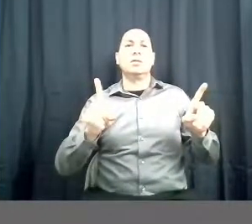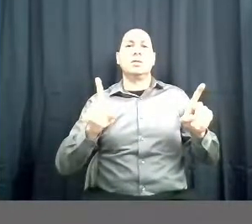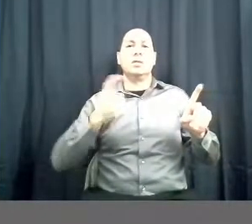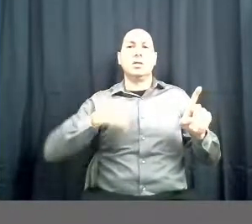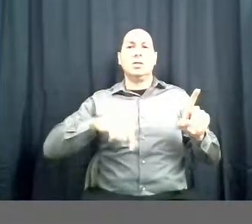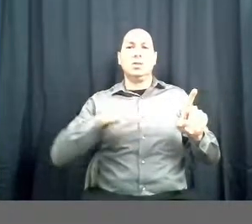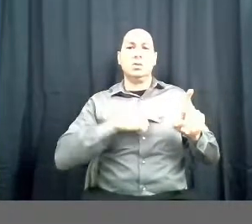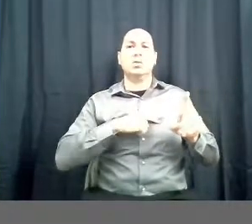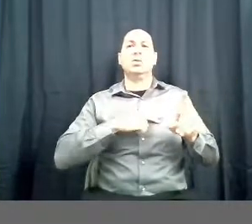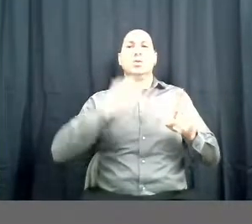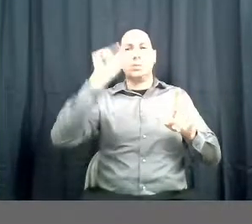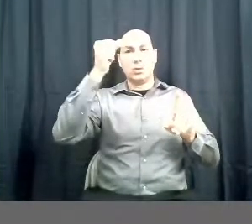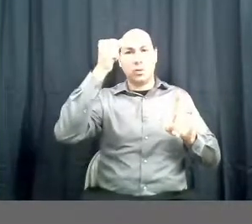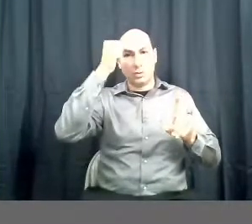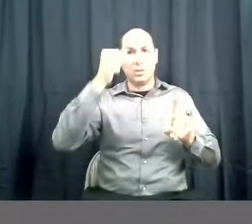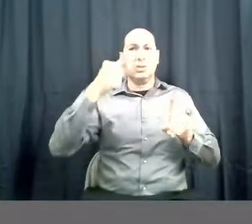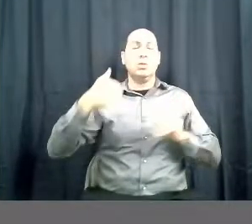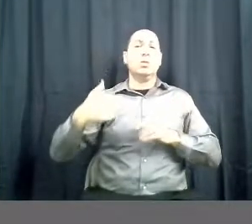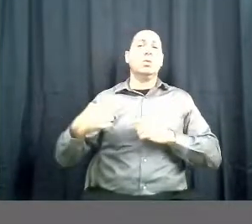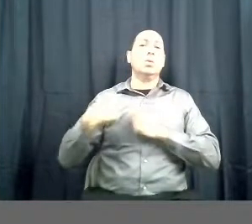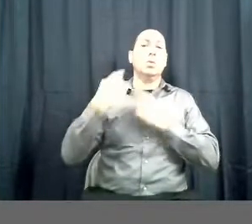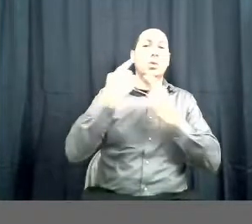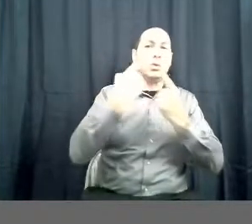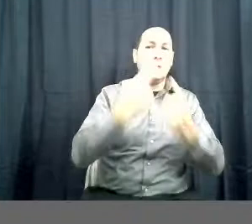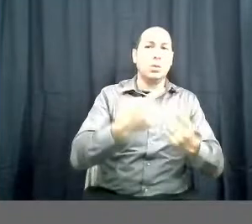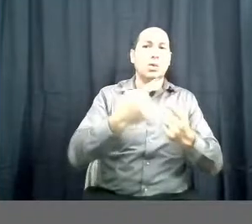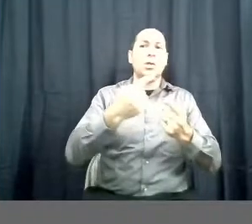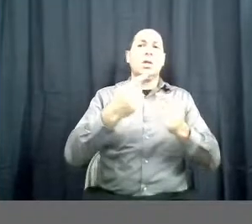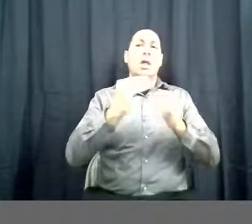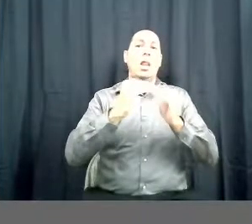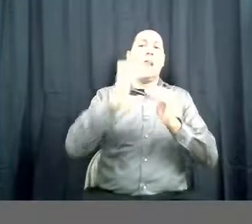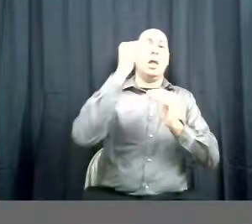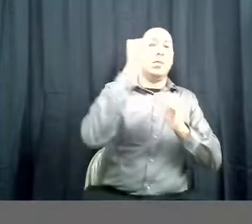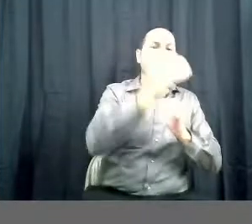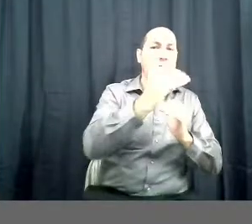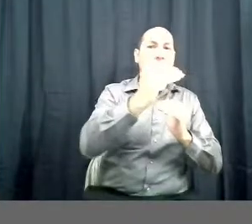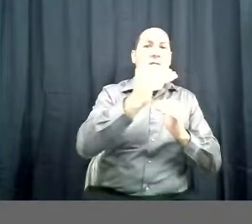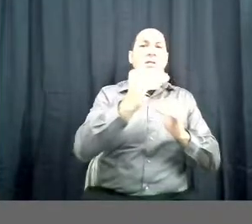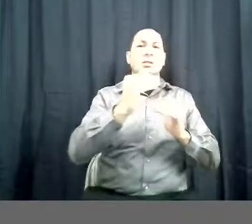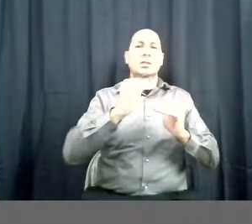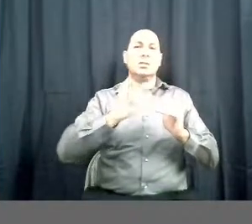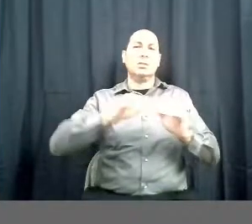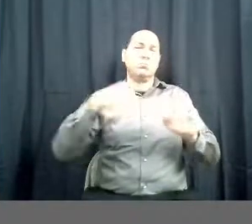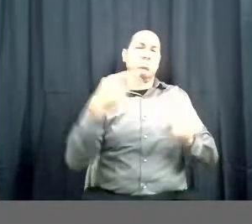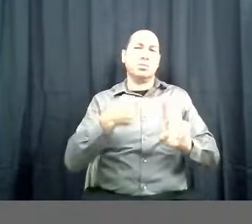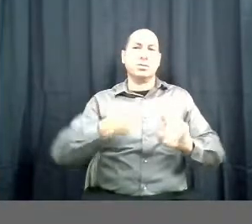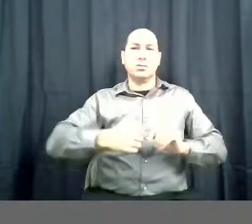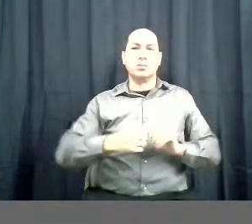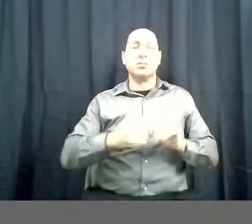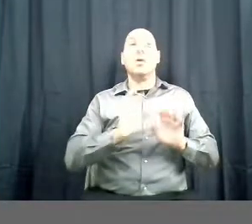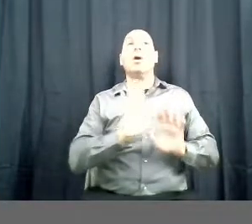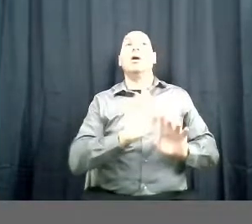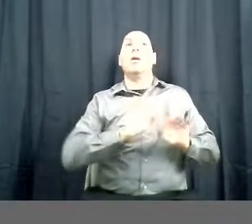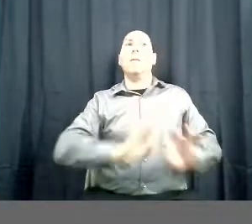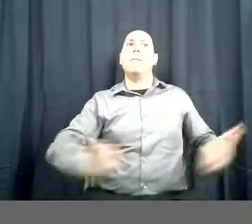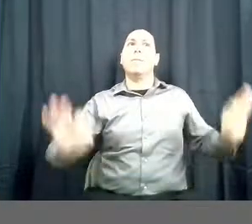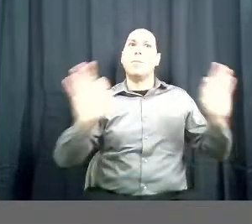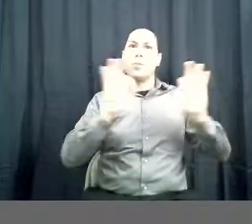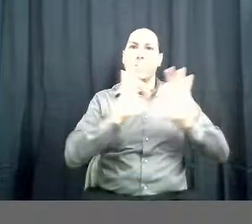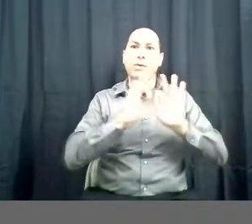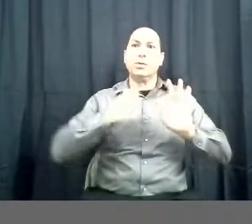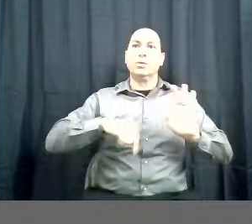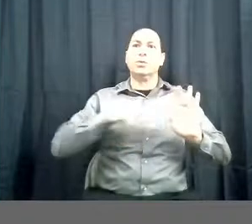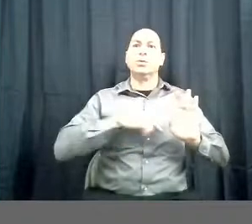that has historically overspent is not a good thing. But more importantly, the ability to hold the